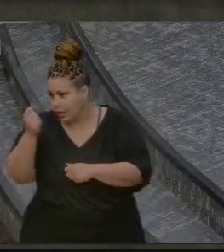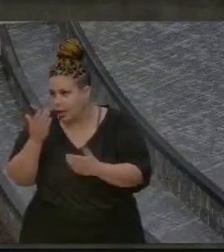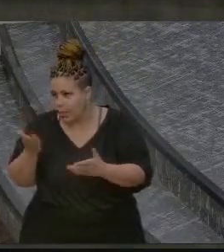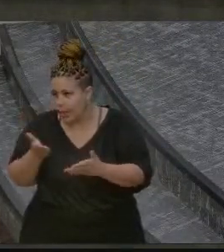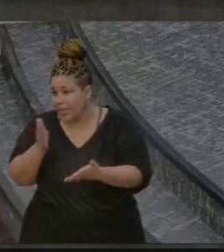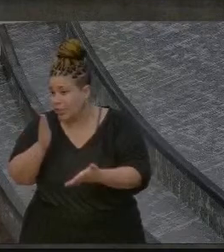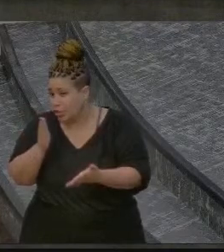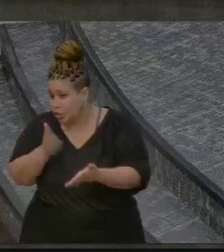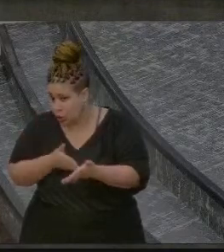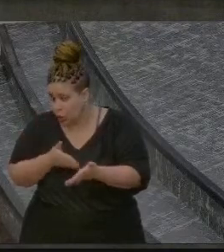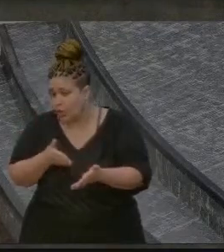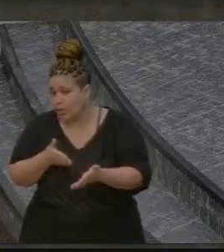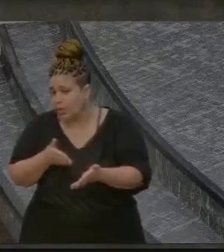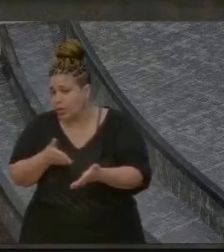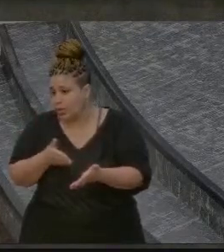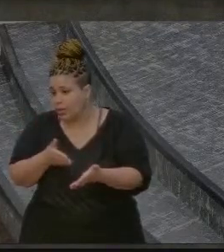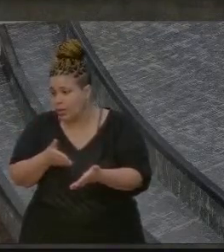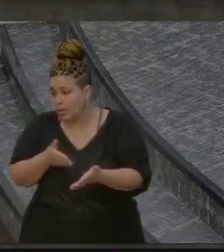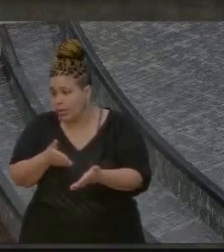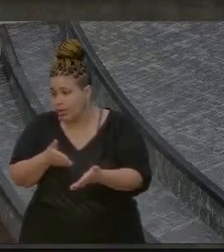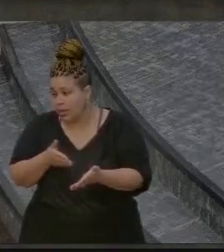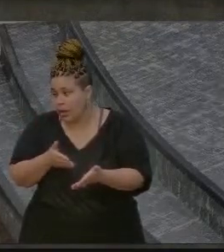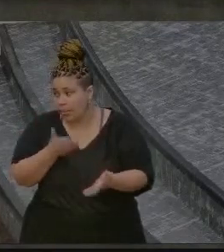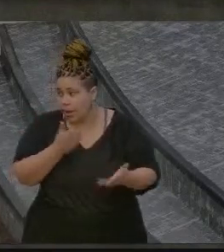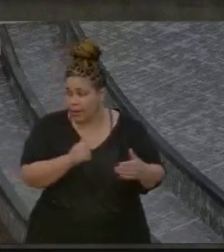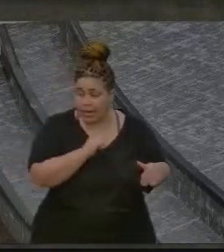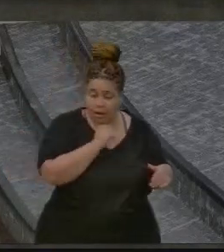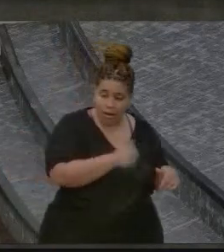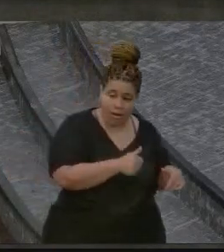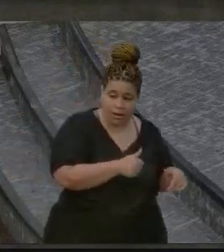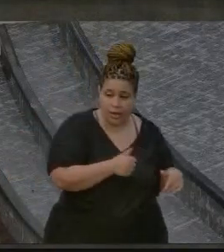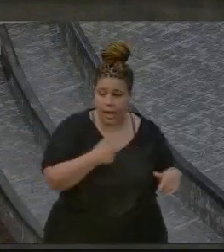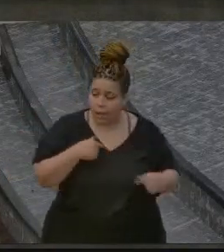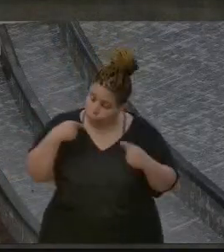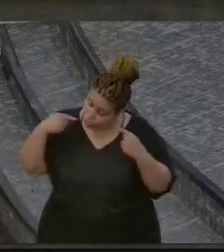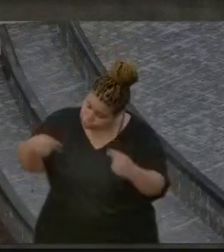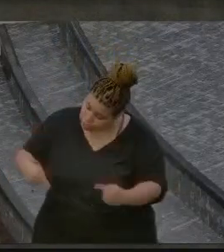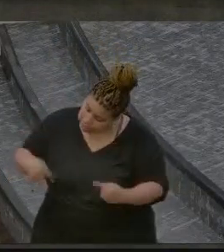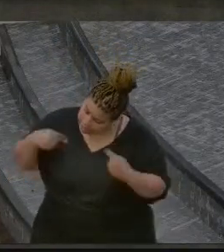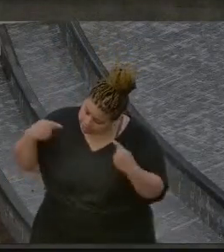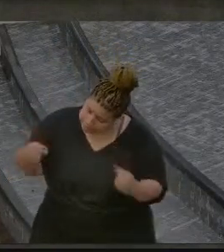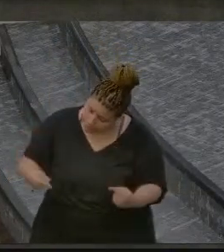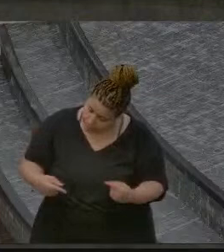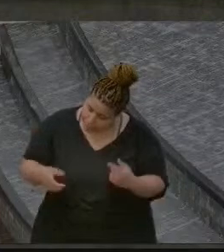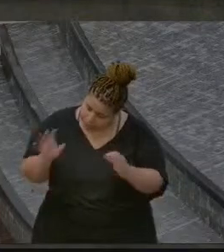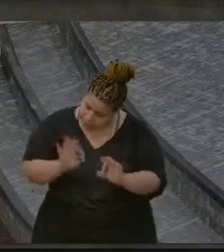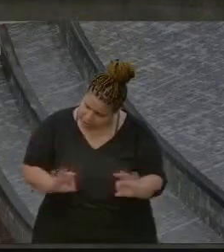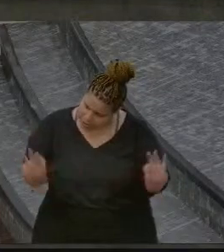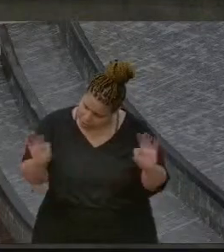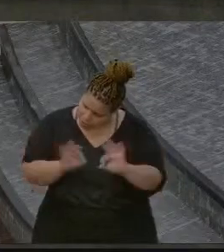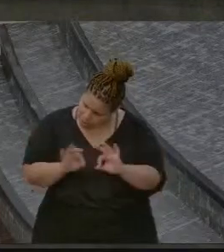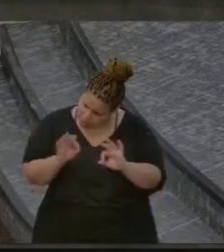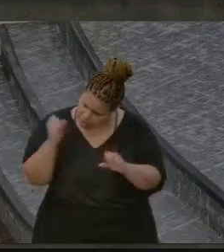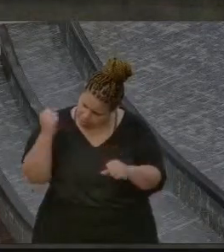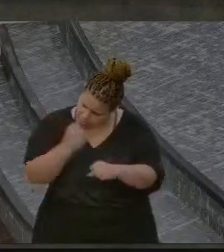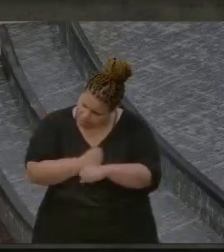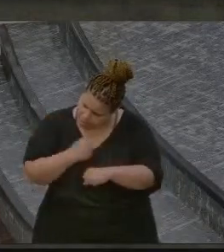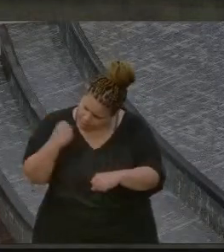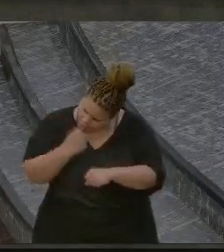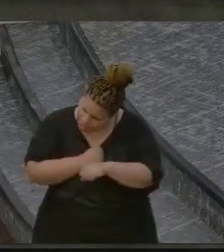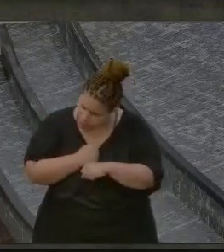not. And I'm struggling that, is this, worth the fight? Because on the other side of it